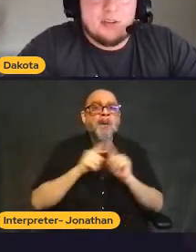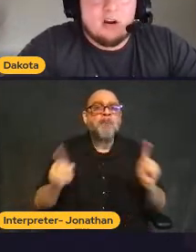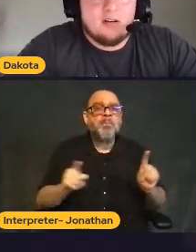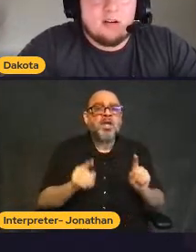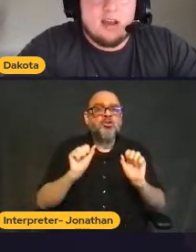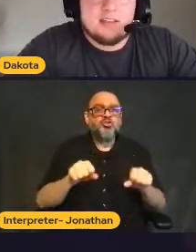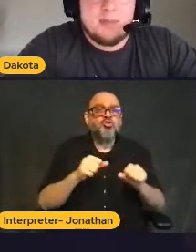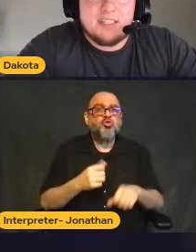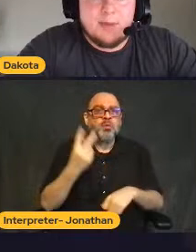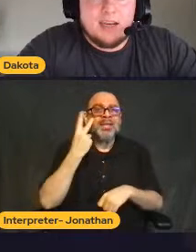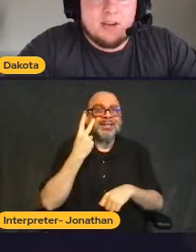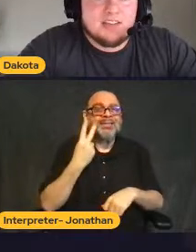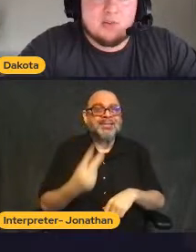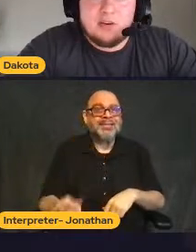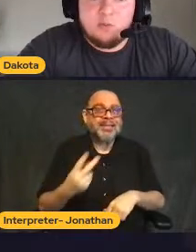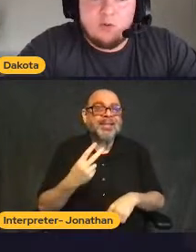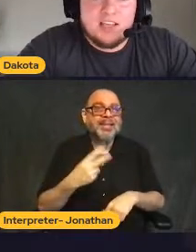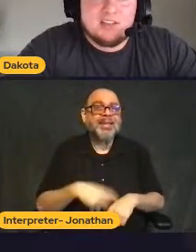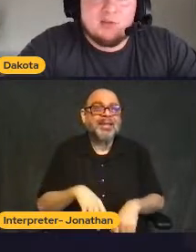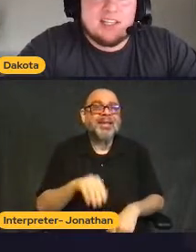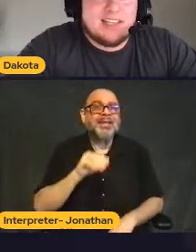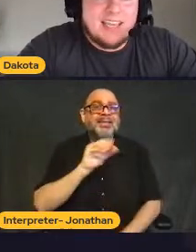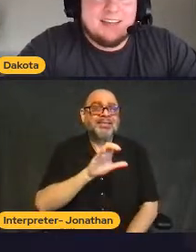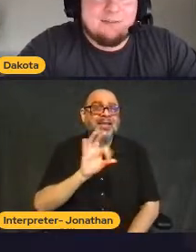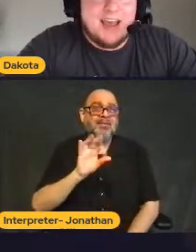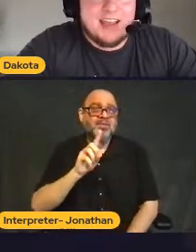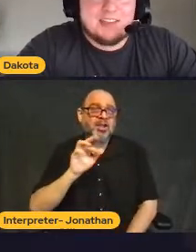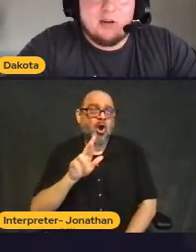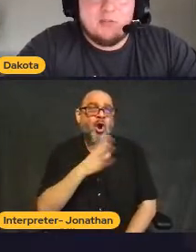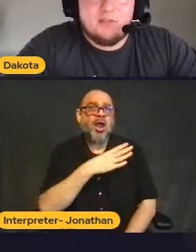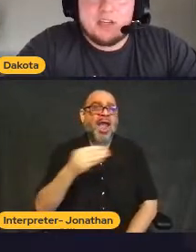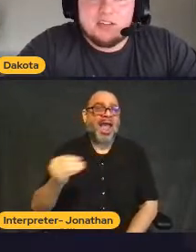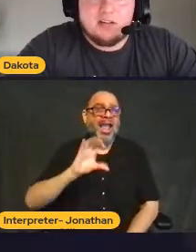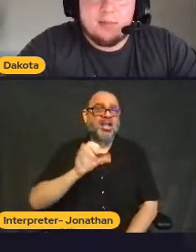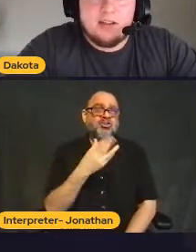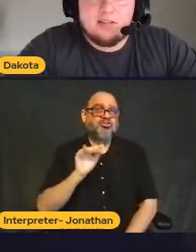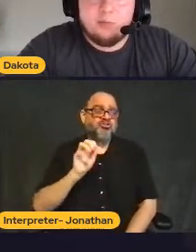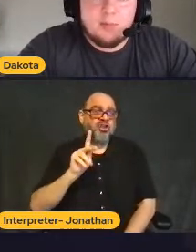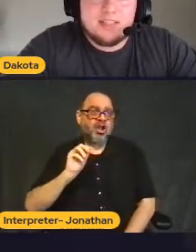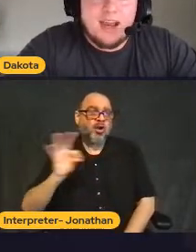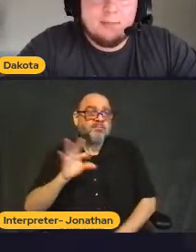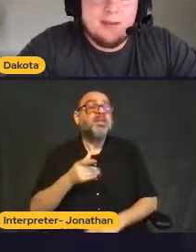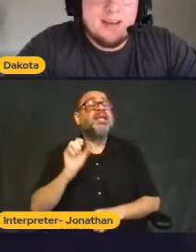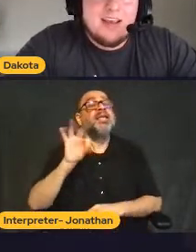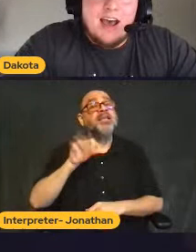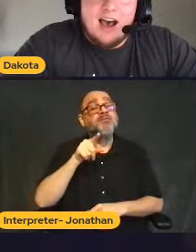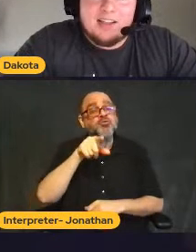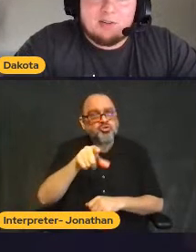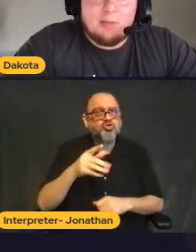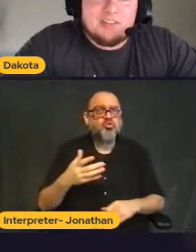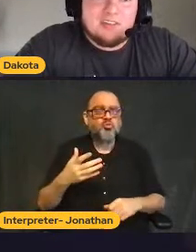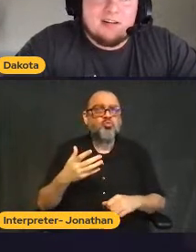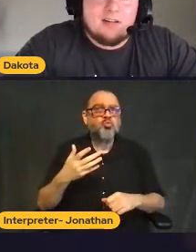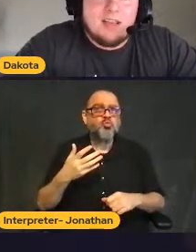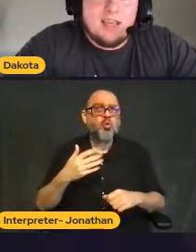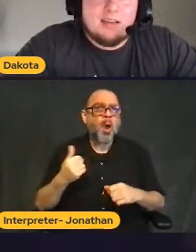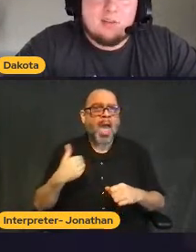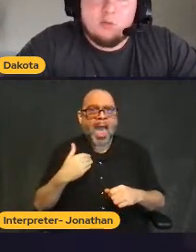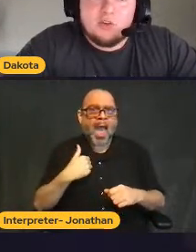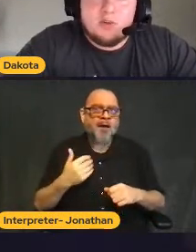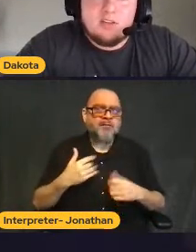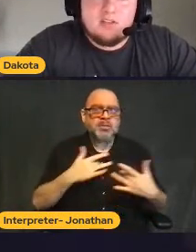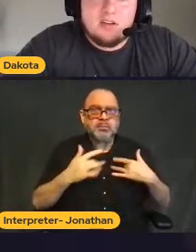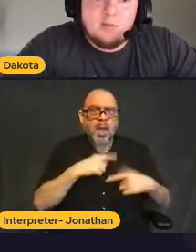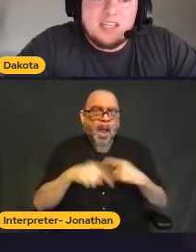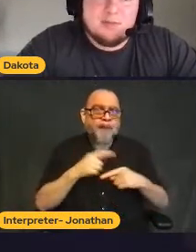So CF Guard, it's maintained by AWS. It's written in Rust, so it's lightning fast. So if you have a concern about deployment time, it's a great place to start. And